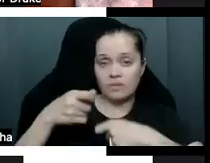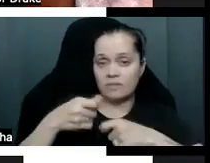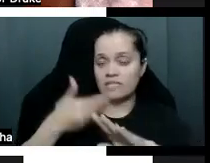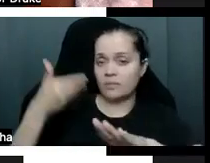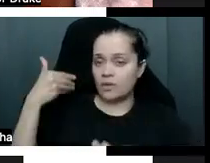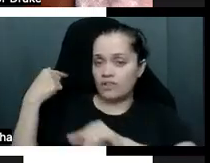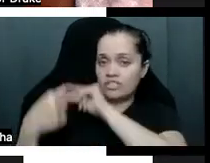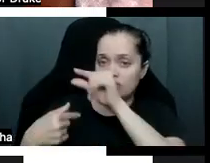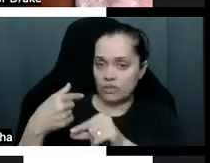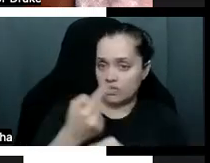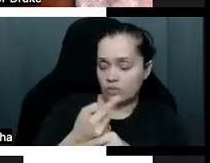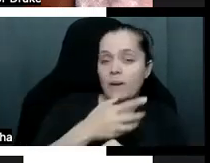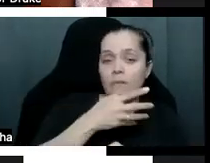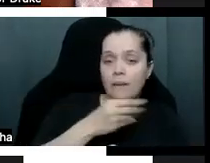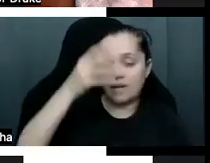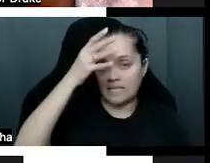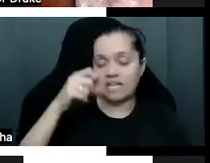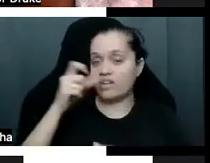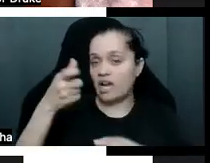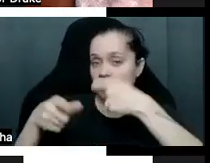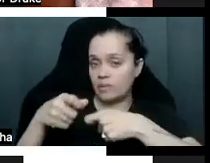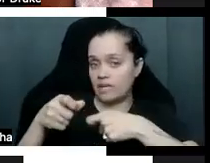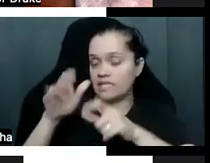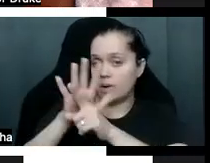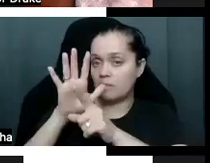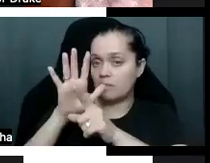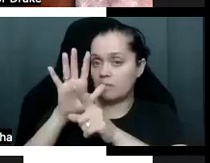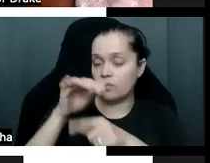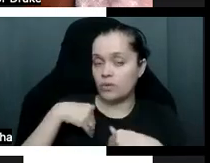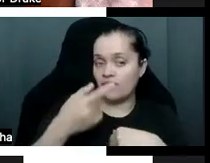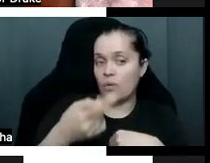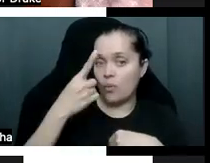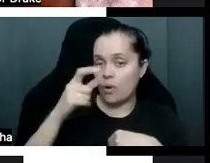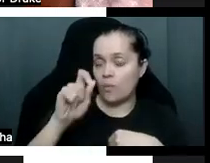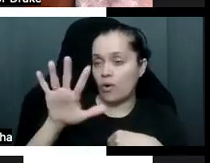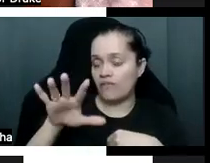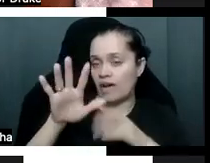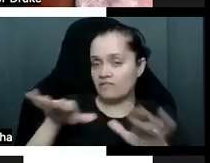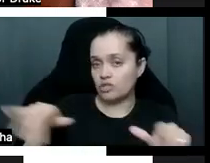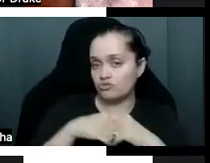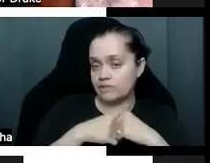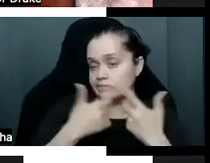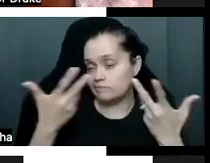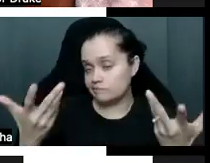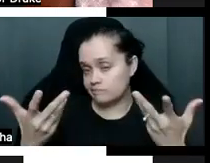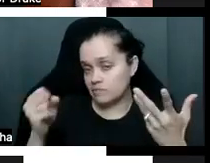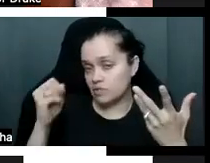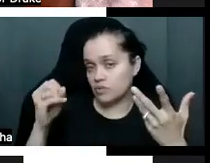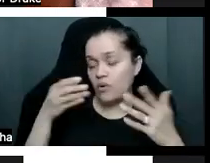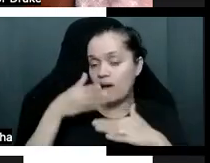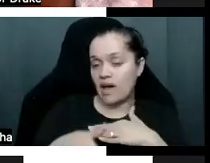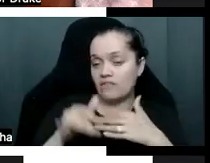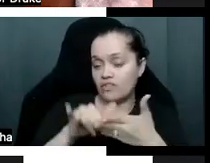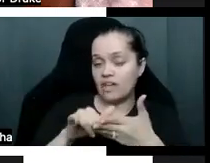one. Mom and dad are not replaced in the population when you have only 1.5 children. So after a while,